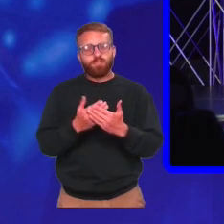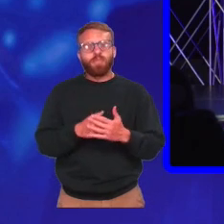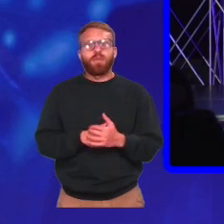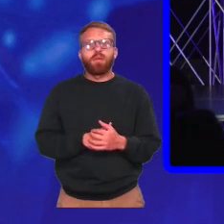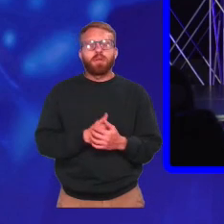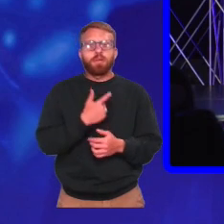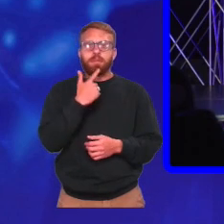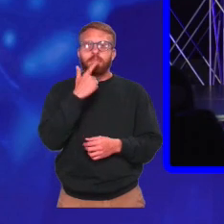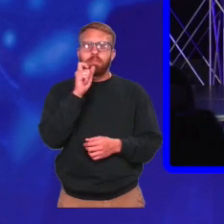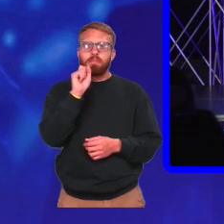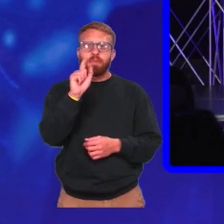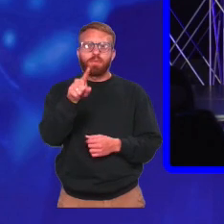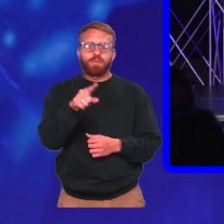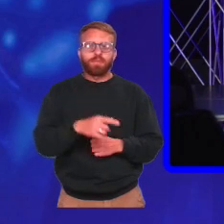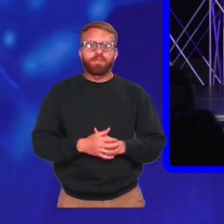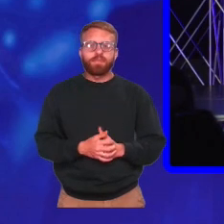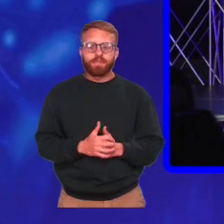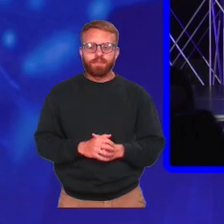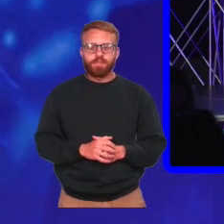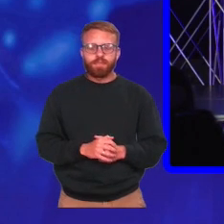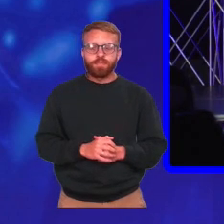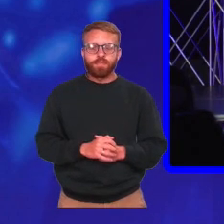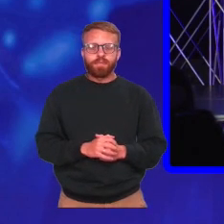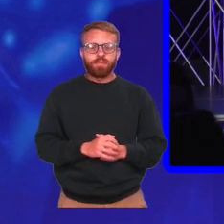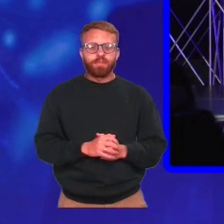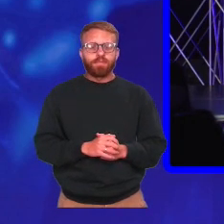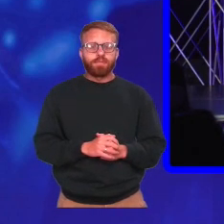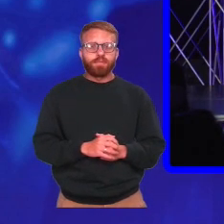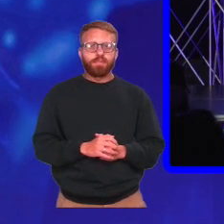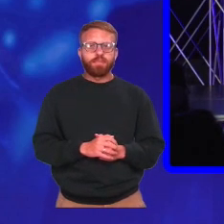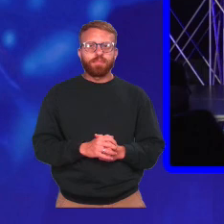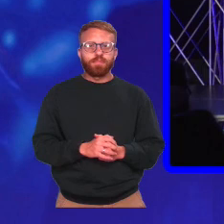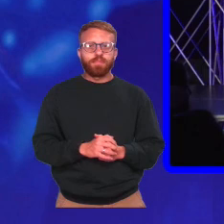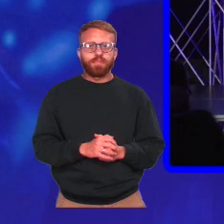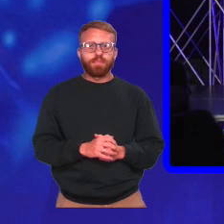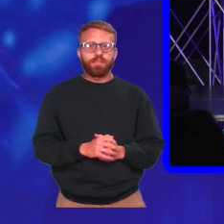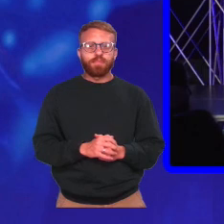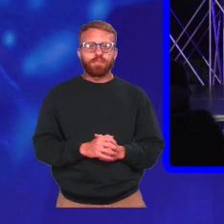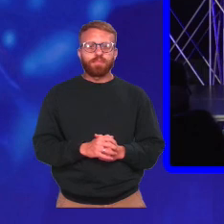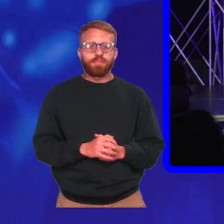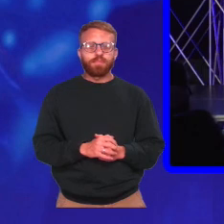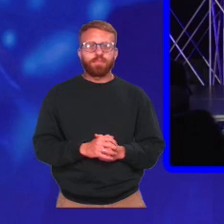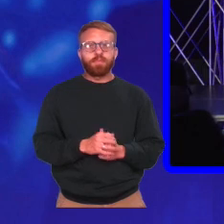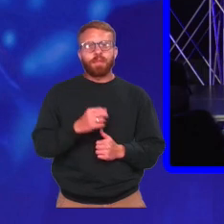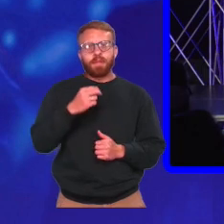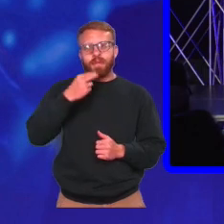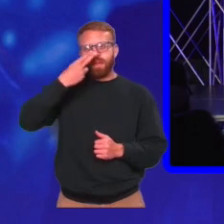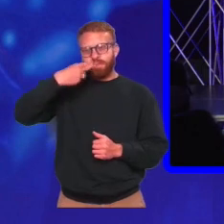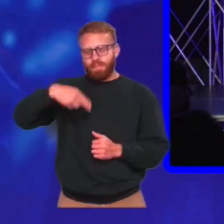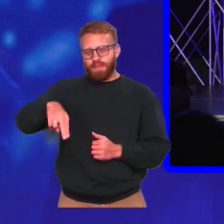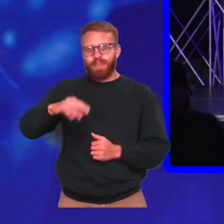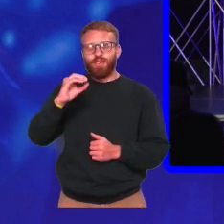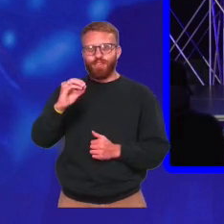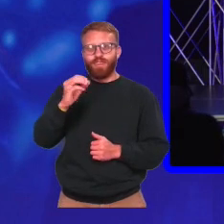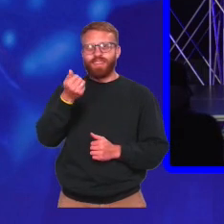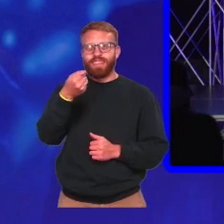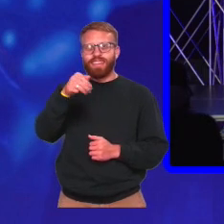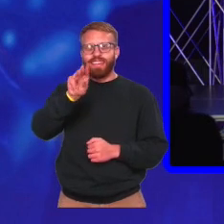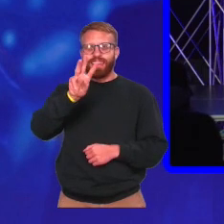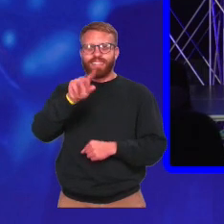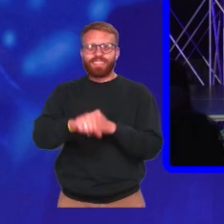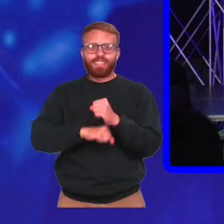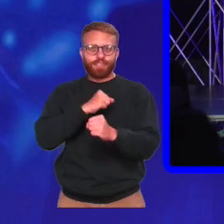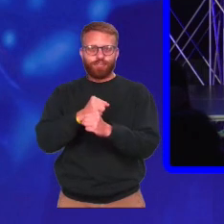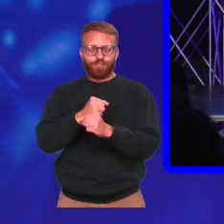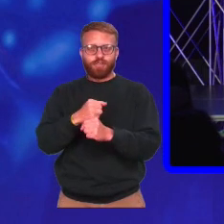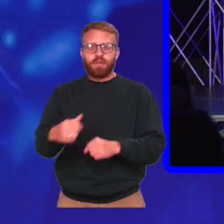Currently I have a son, his name is Jean-Pierre, he is 13 years old. He decides to be game